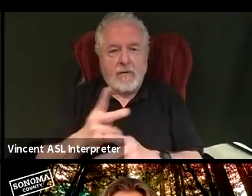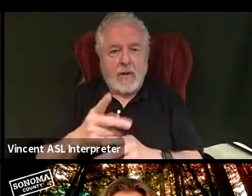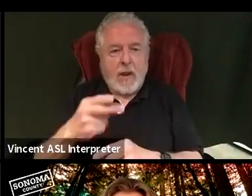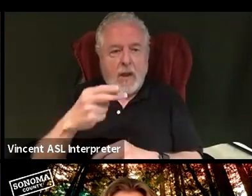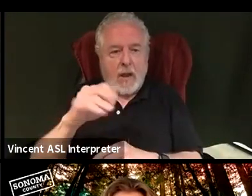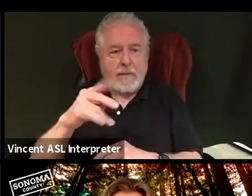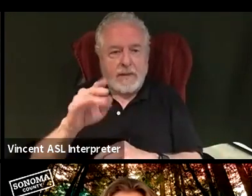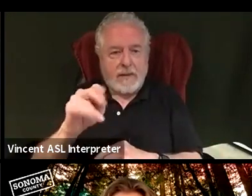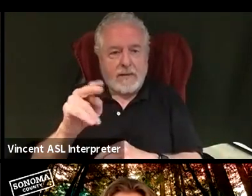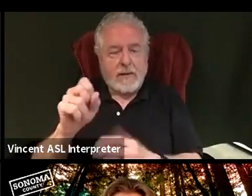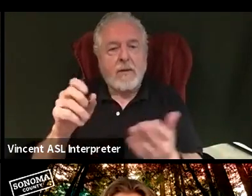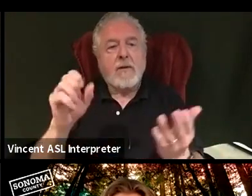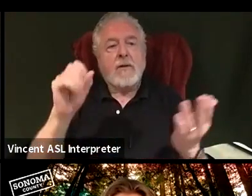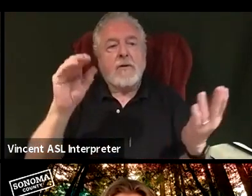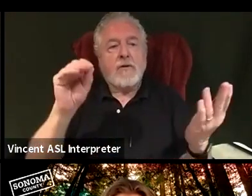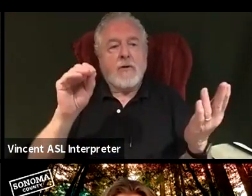Hopkins.